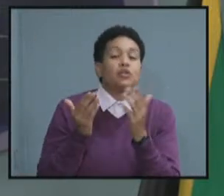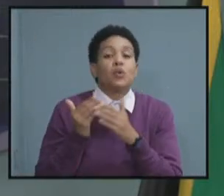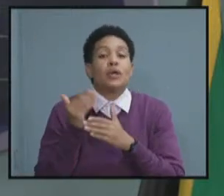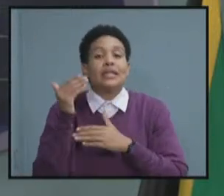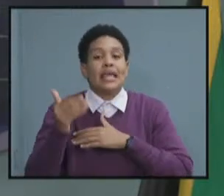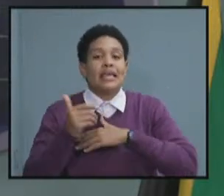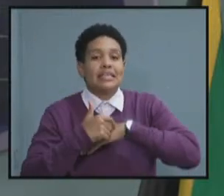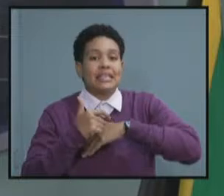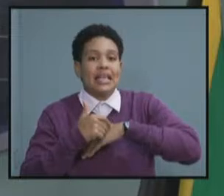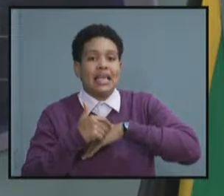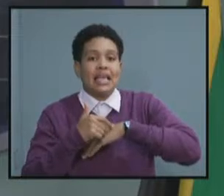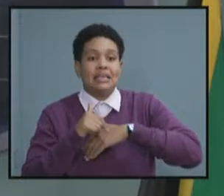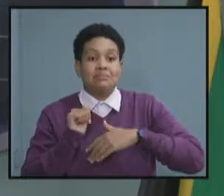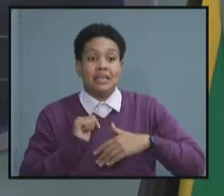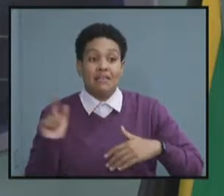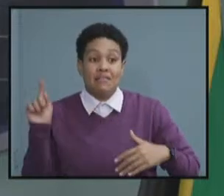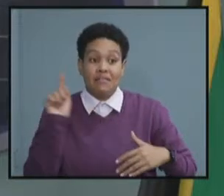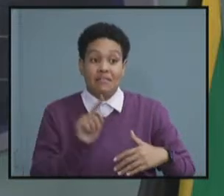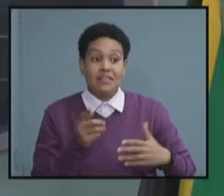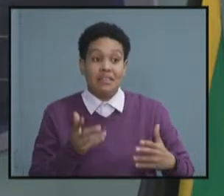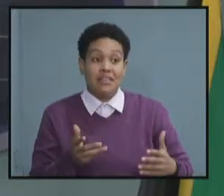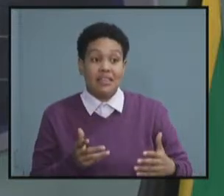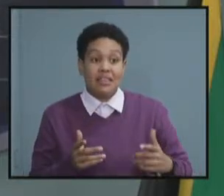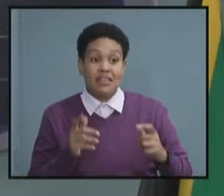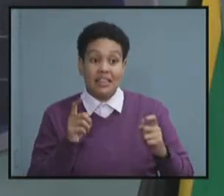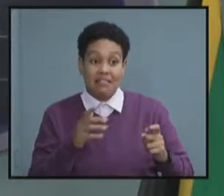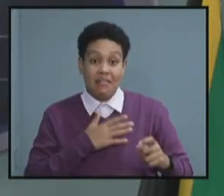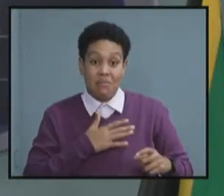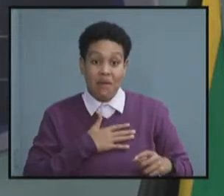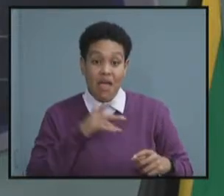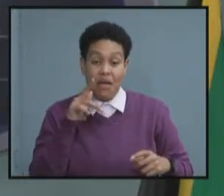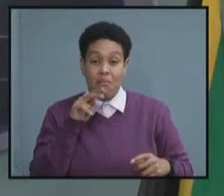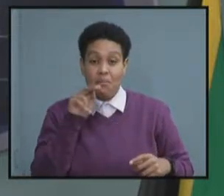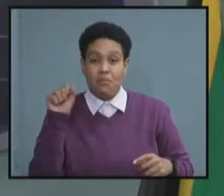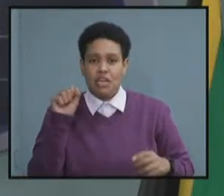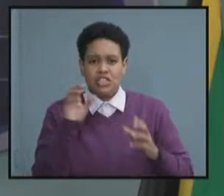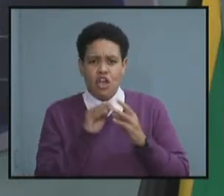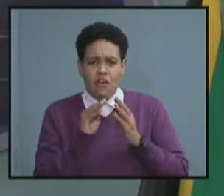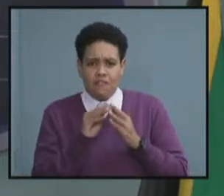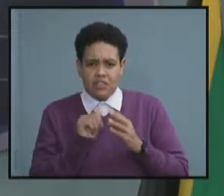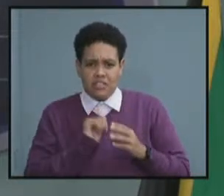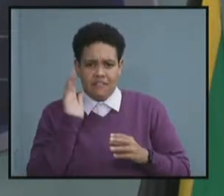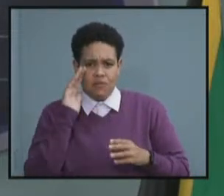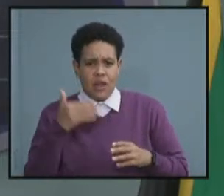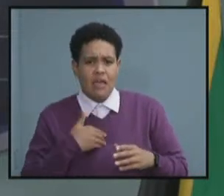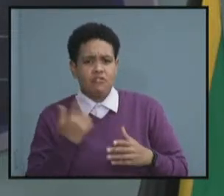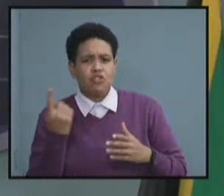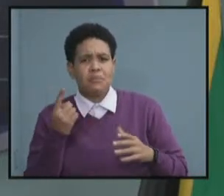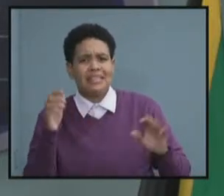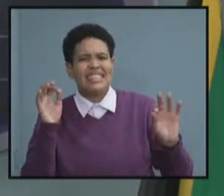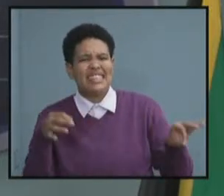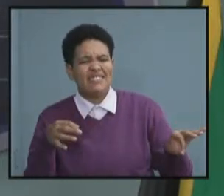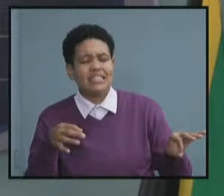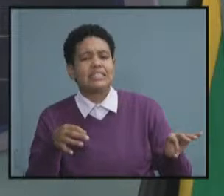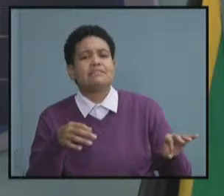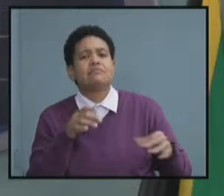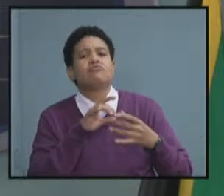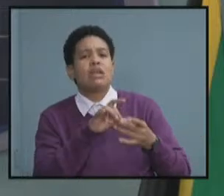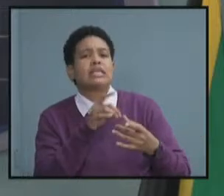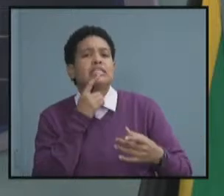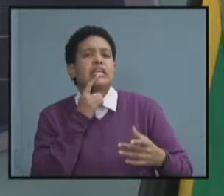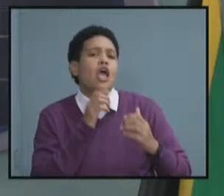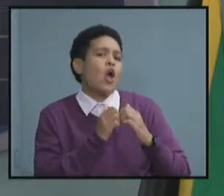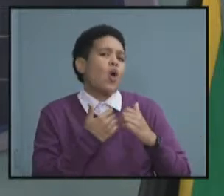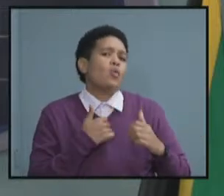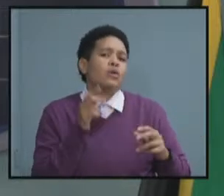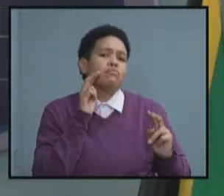time I'm at this podium giving my press conference, that I will have something definitive to say about how we